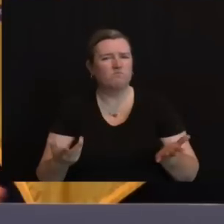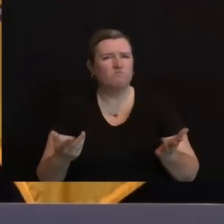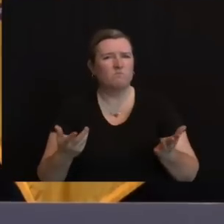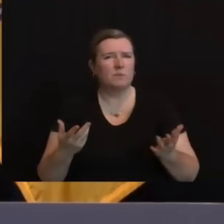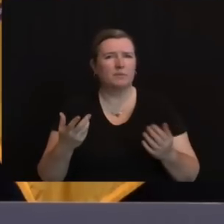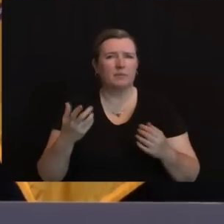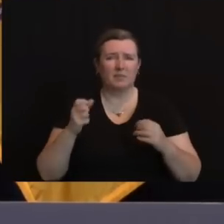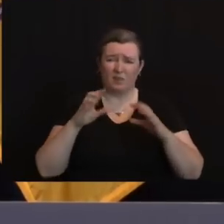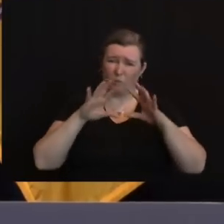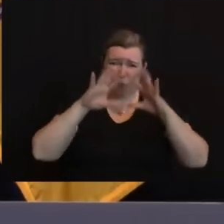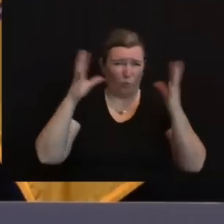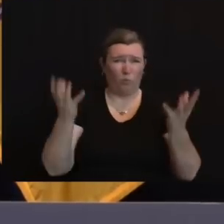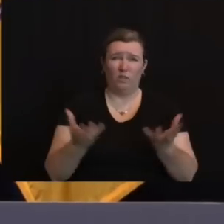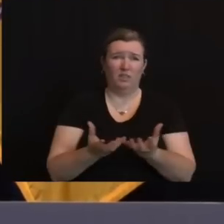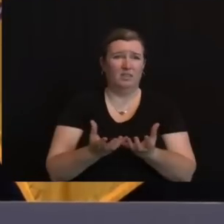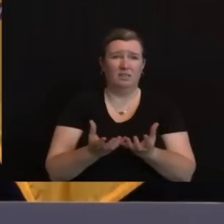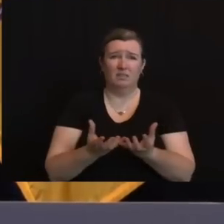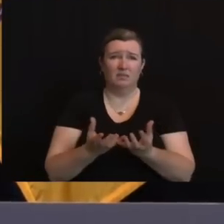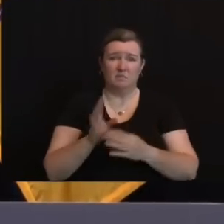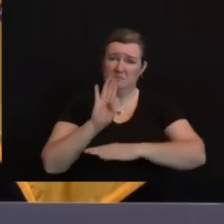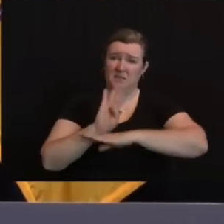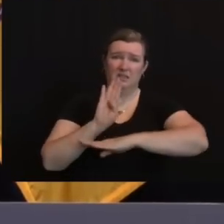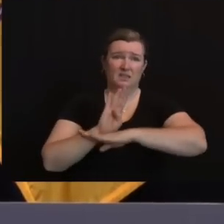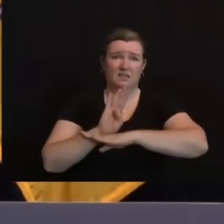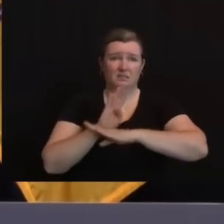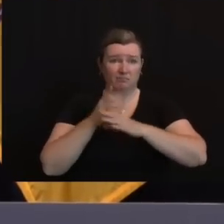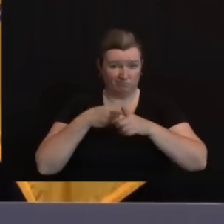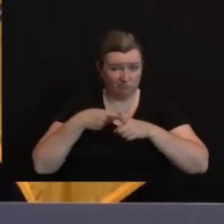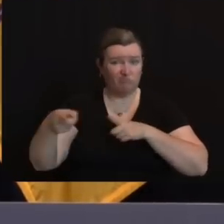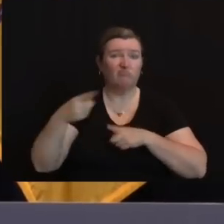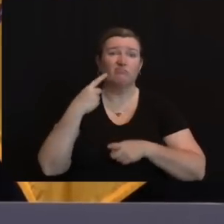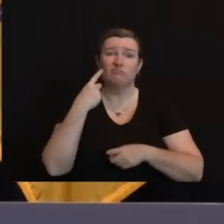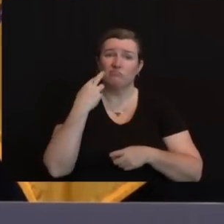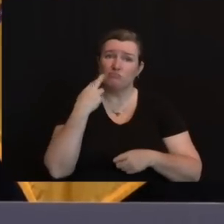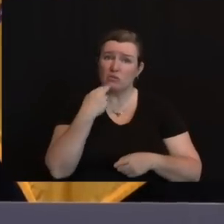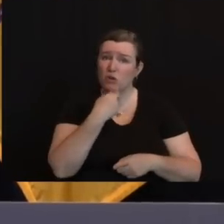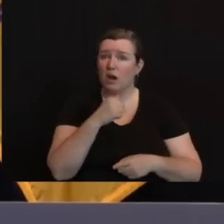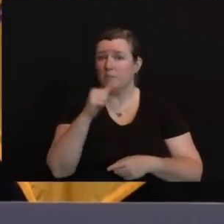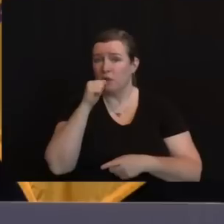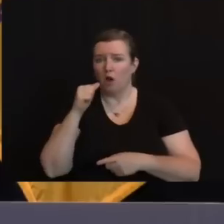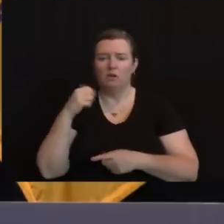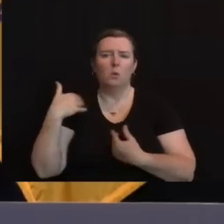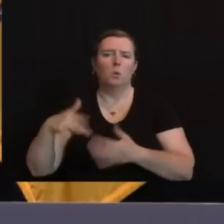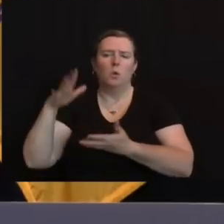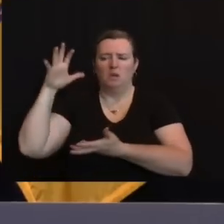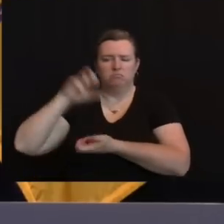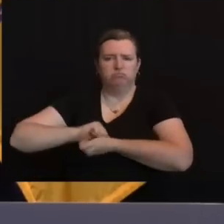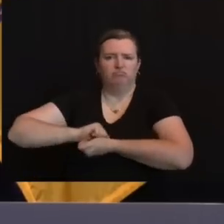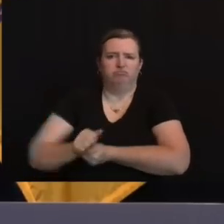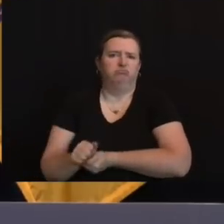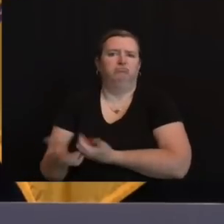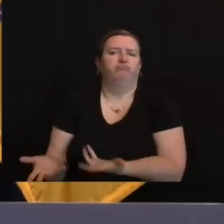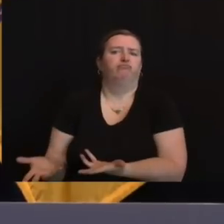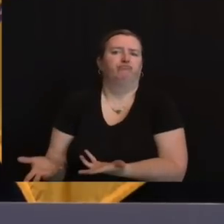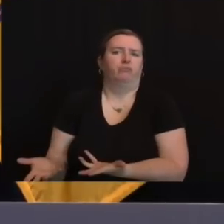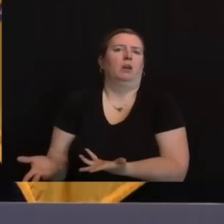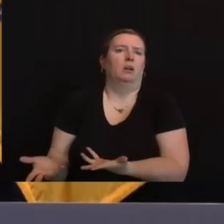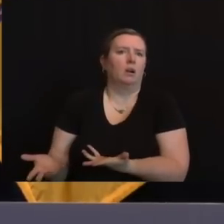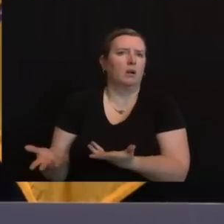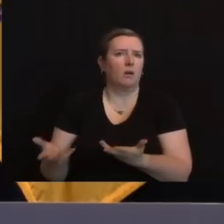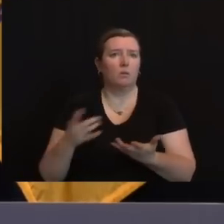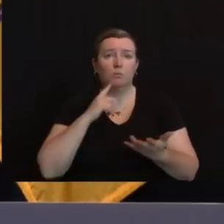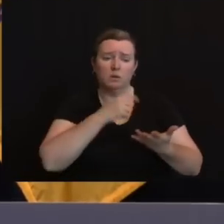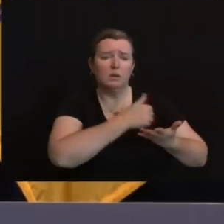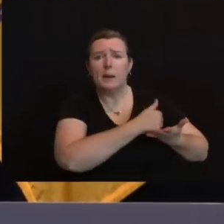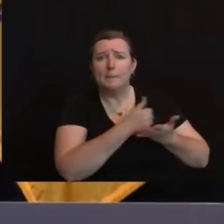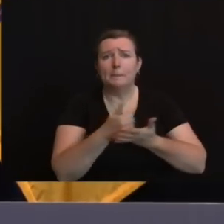entire community of small businesses that have been crushed by this. You've done an extraordinary job. It is quite clear when people say to me,